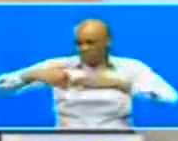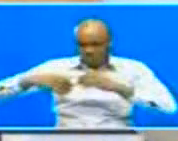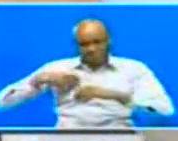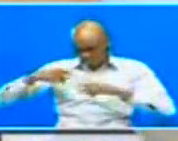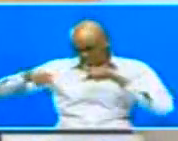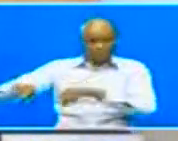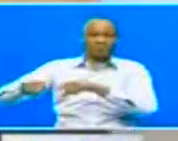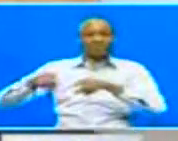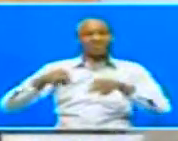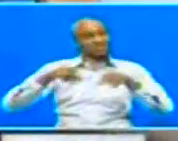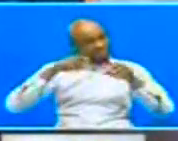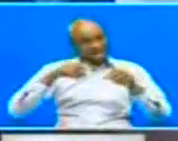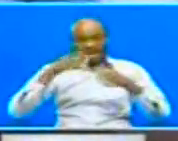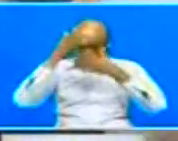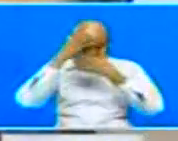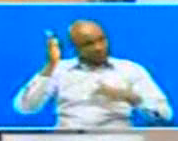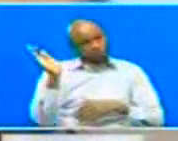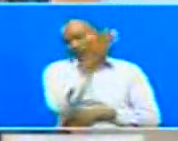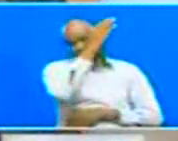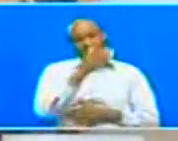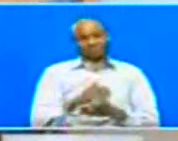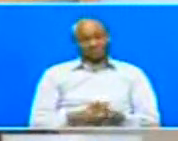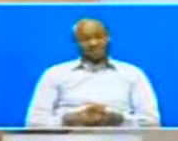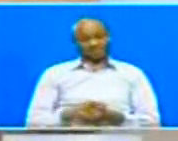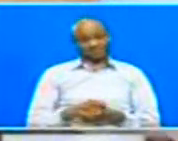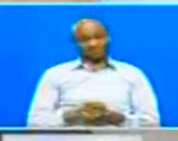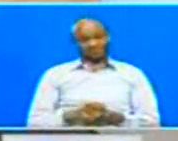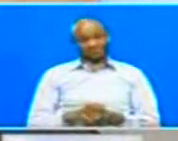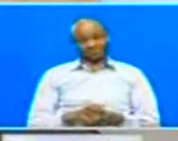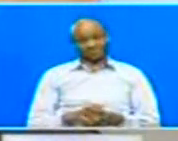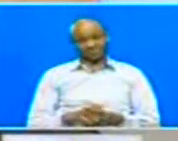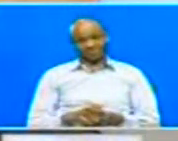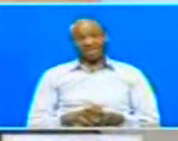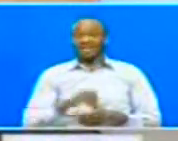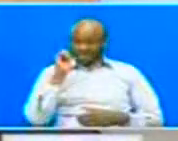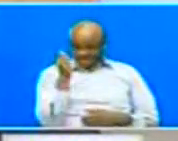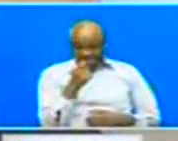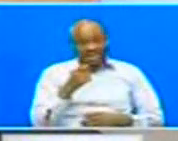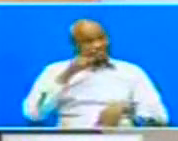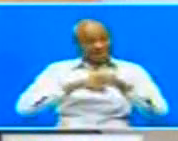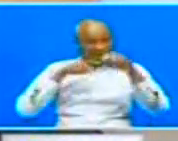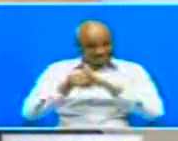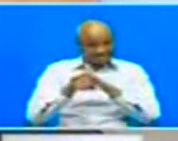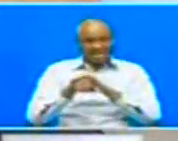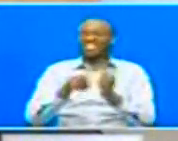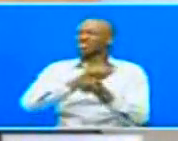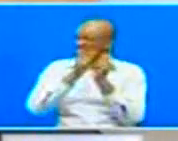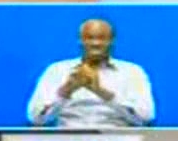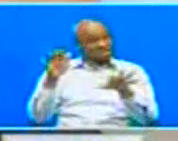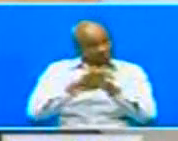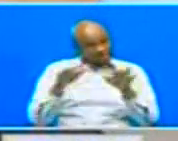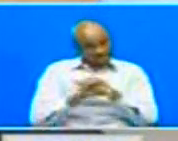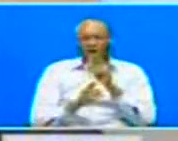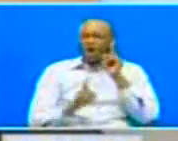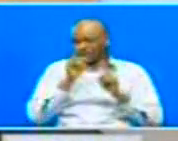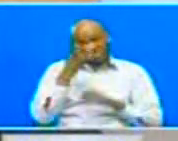ground that had not been liberated since AMISOM went into Somalia in 2007. So Kenya's entry definitely was a game changer. And